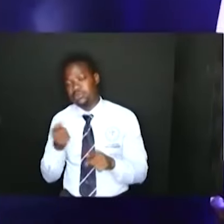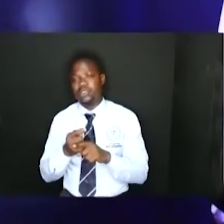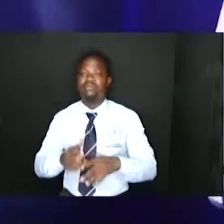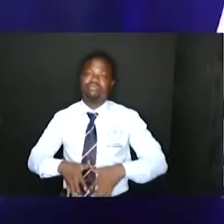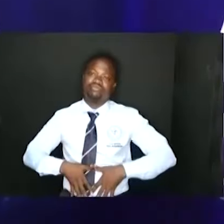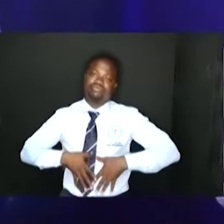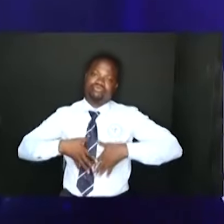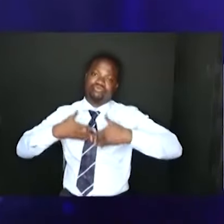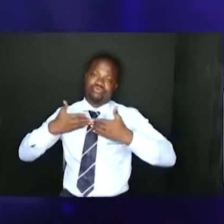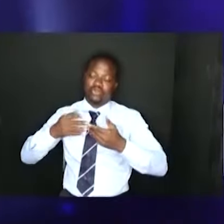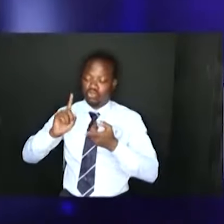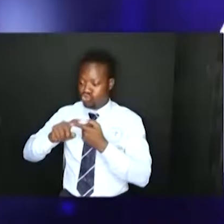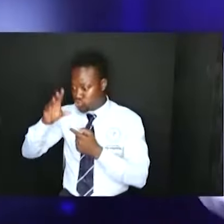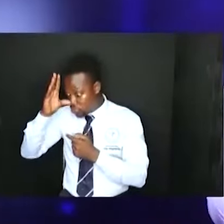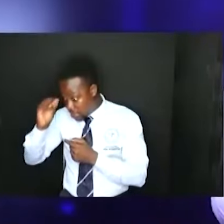man.